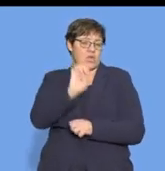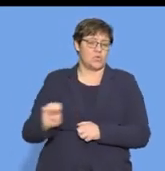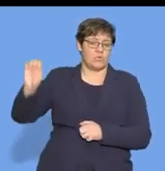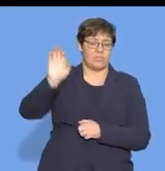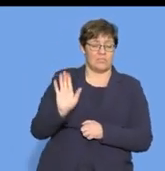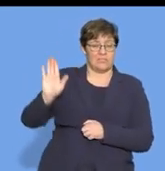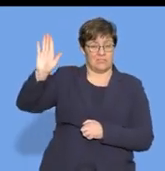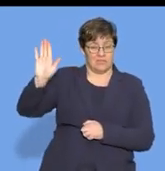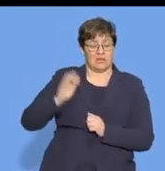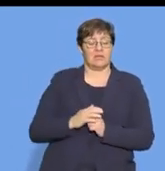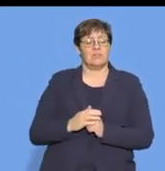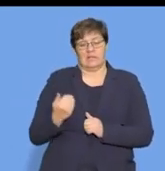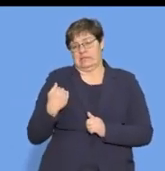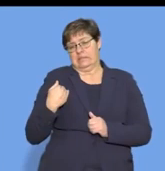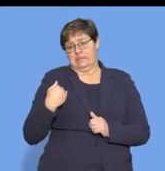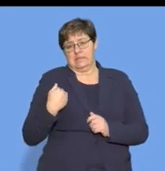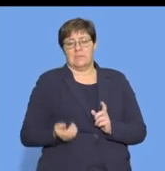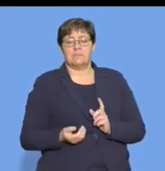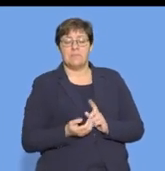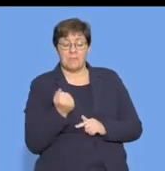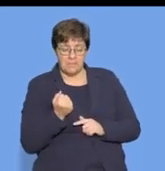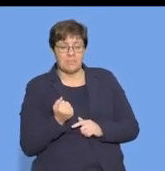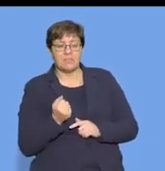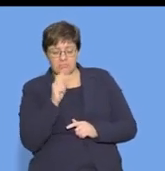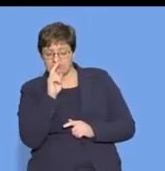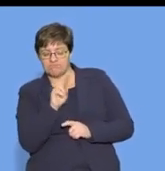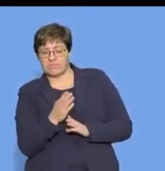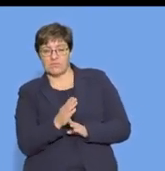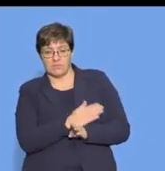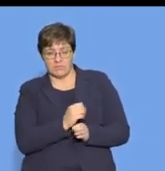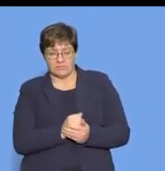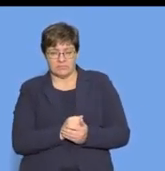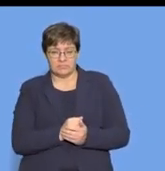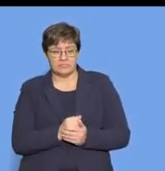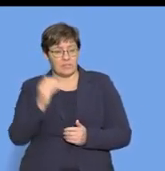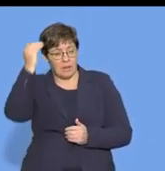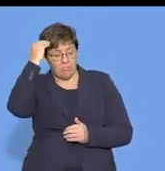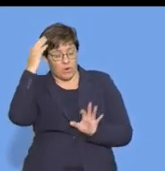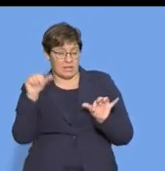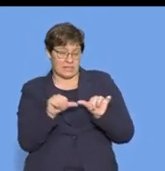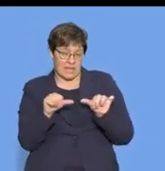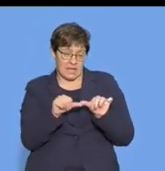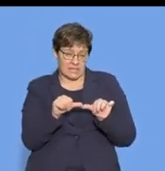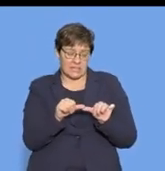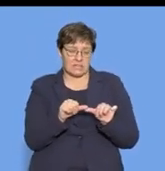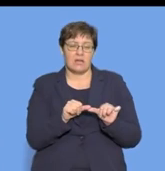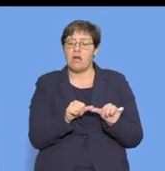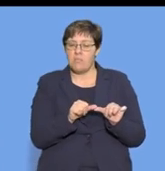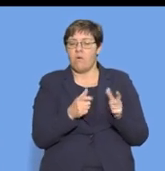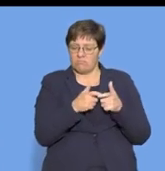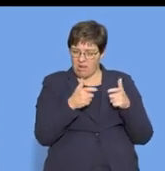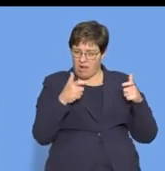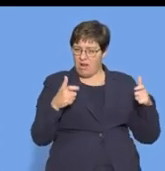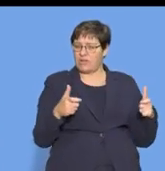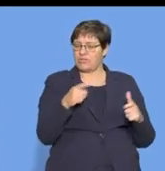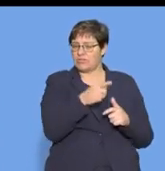that's also a much more recent species than what we've had a look at before. Now the brain size